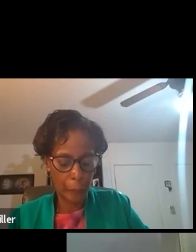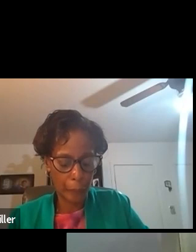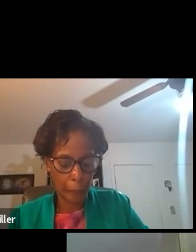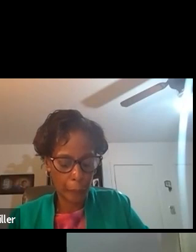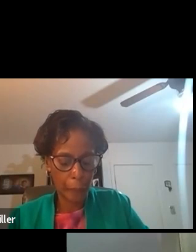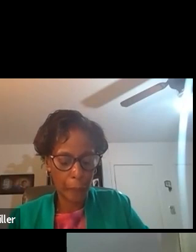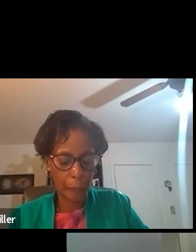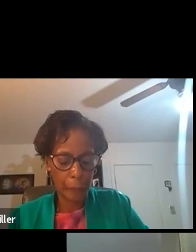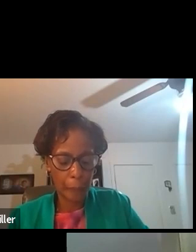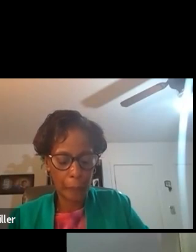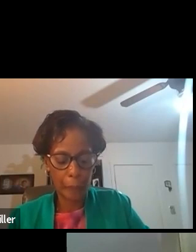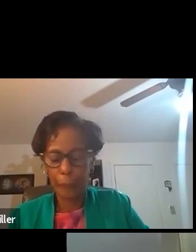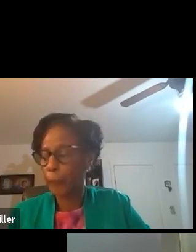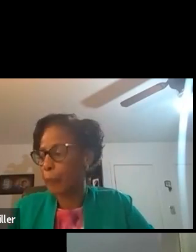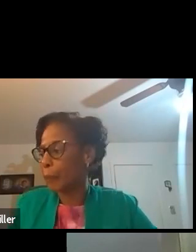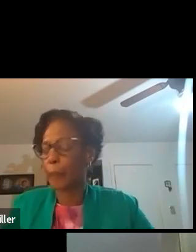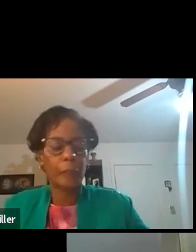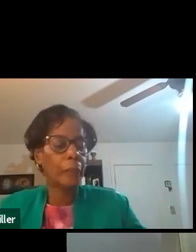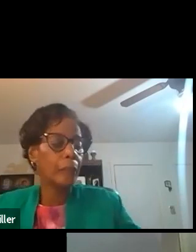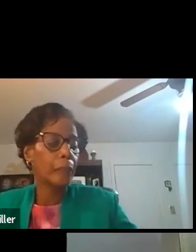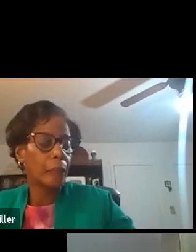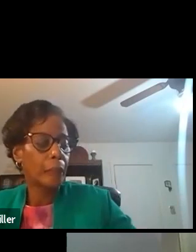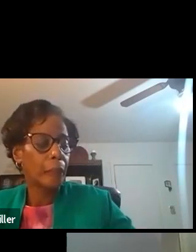Okay, calling court back into regular session.